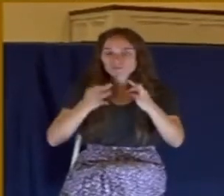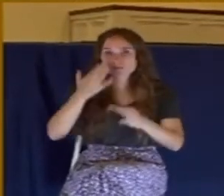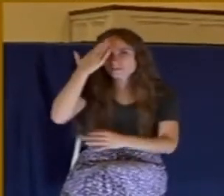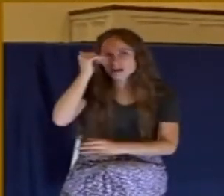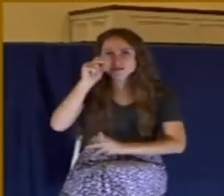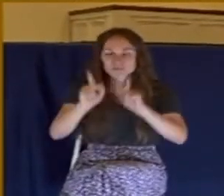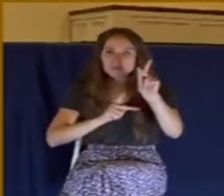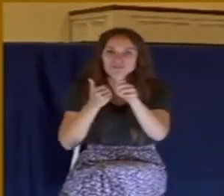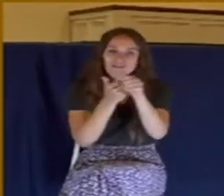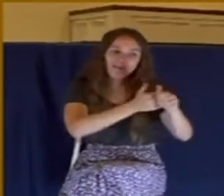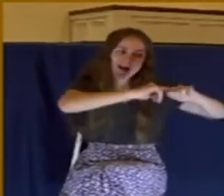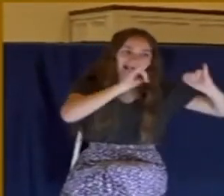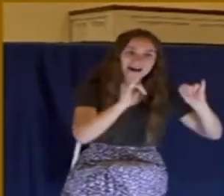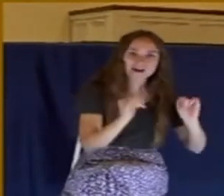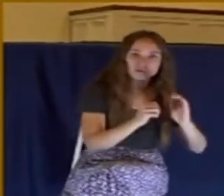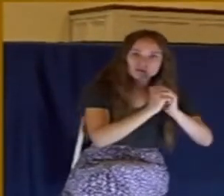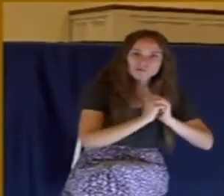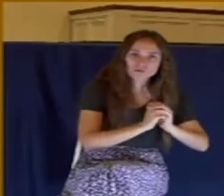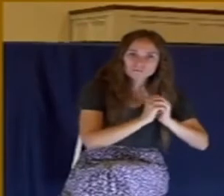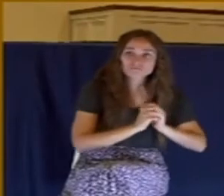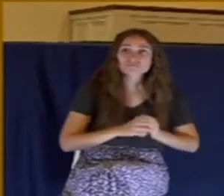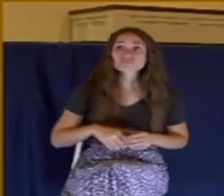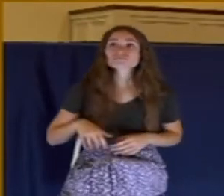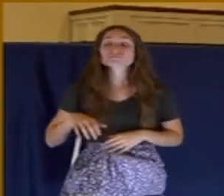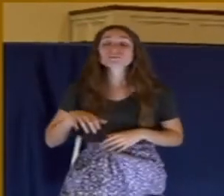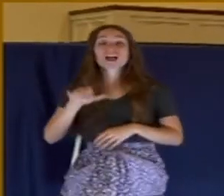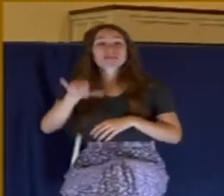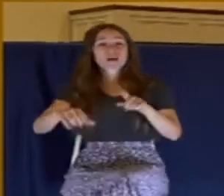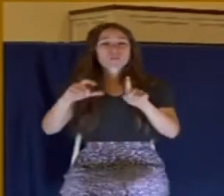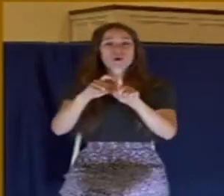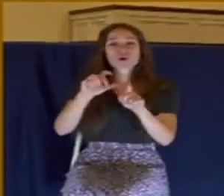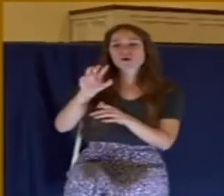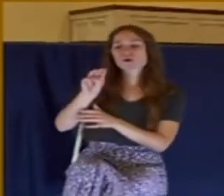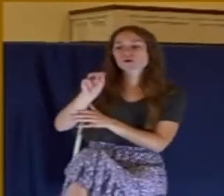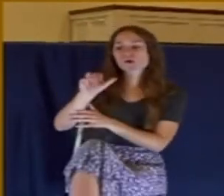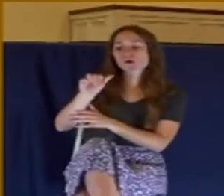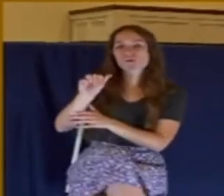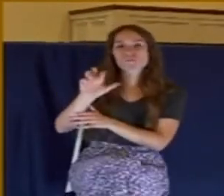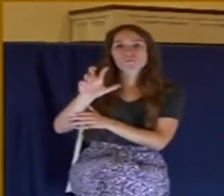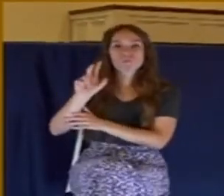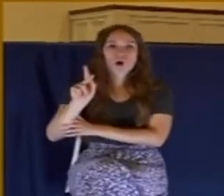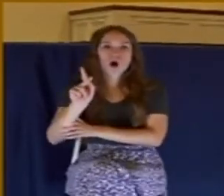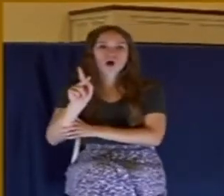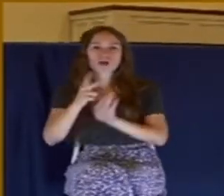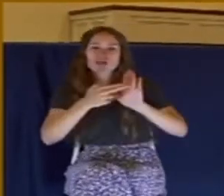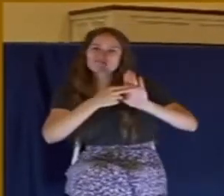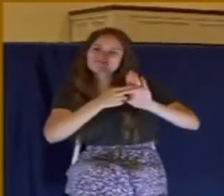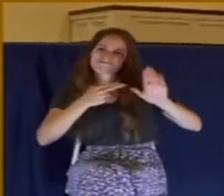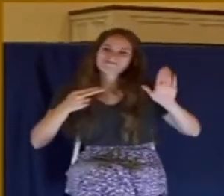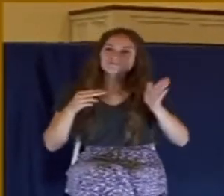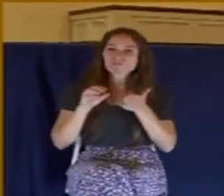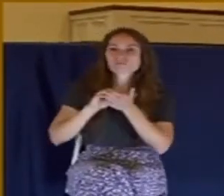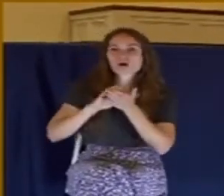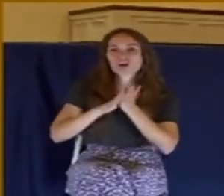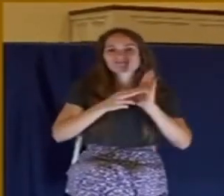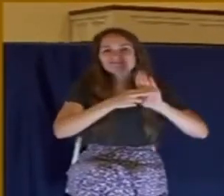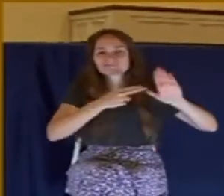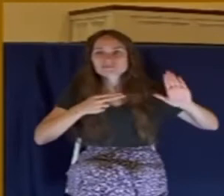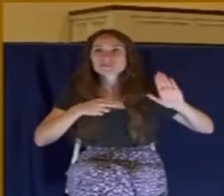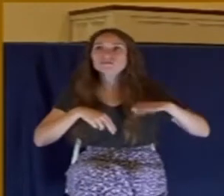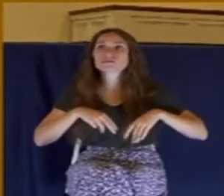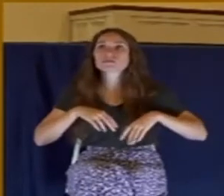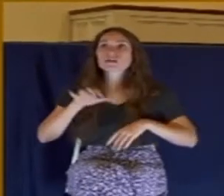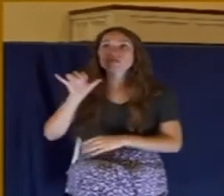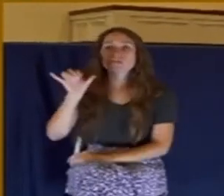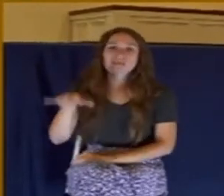here, it's the Hebrew word tav. It's the last letter of the Hebrew alphabet. And the Aramaic block script that we use now, it